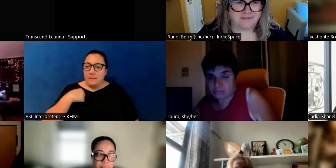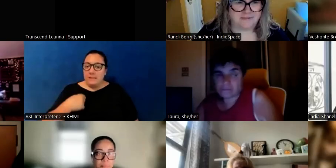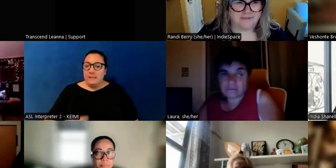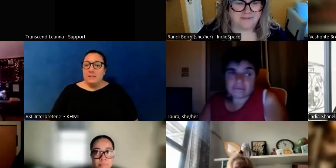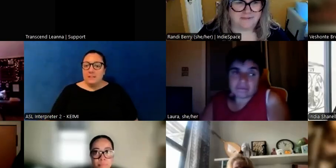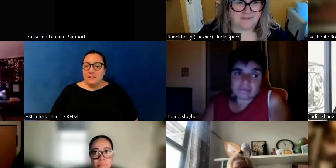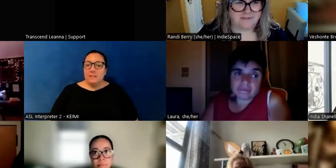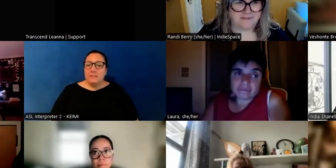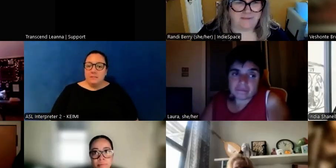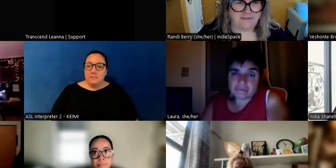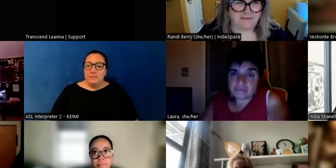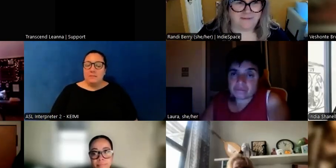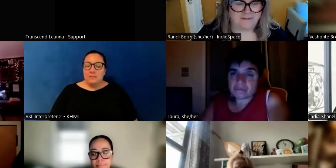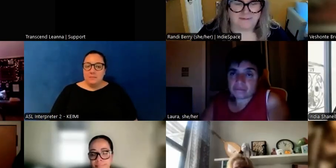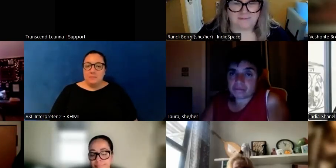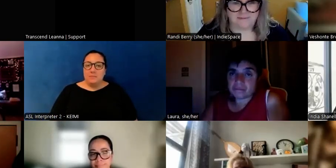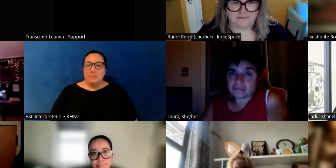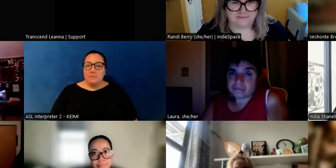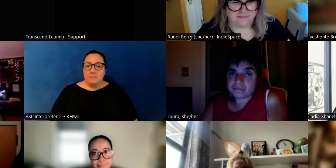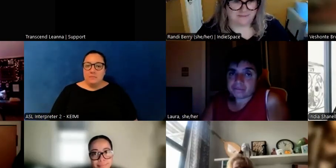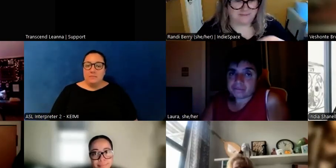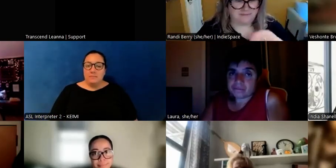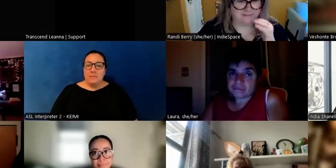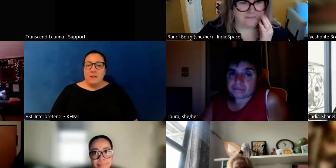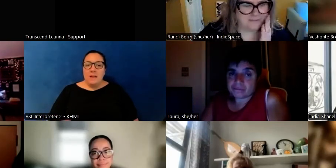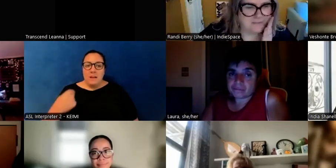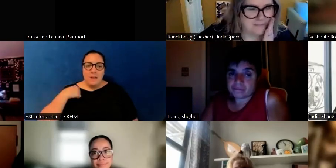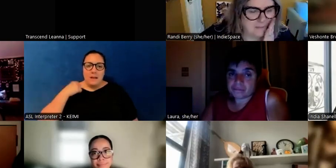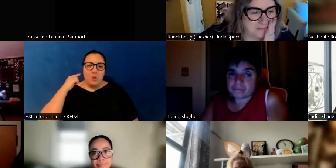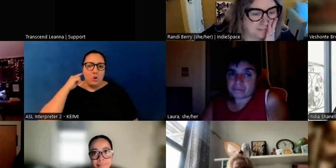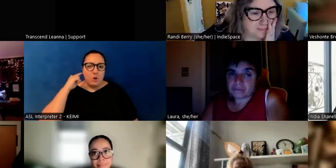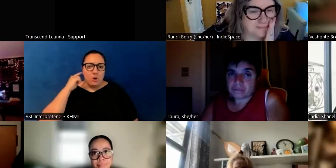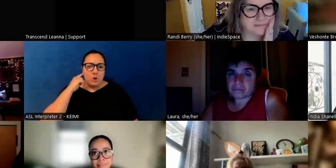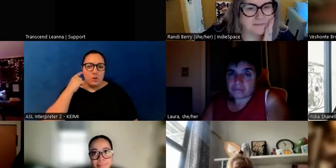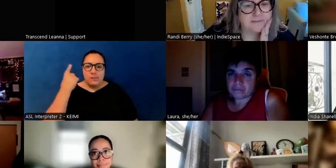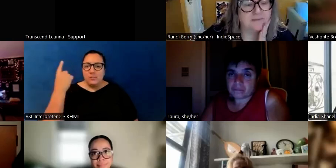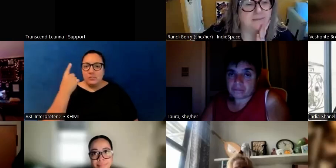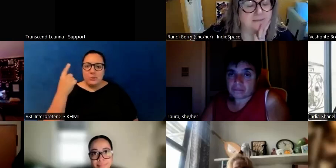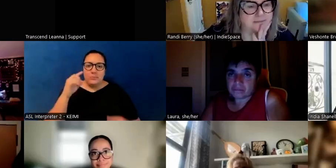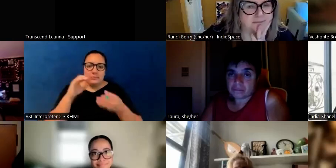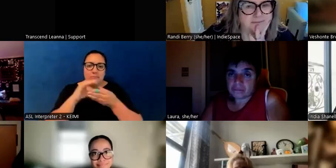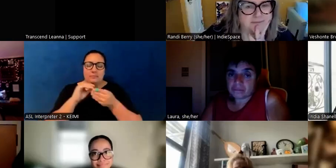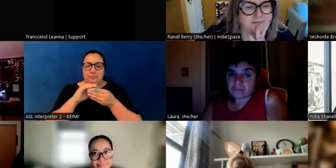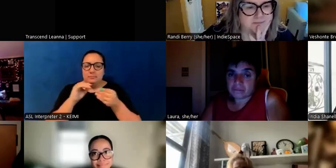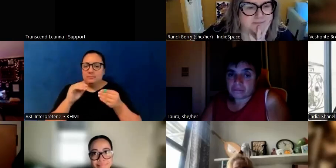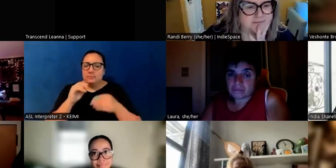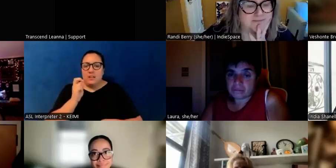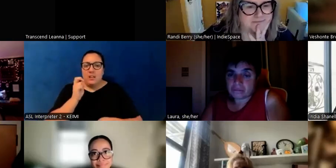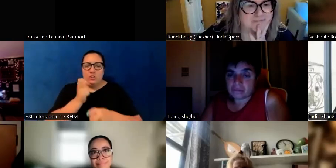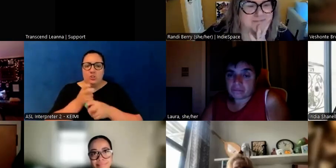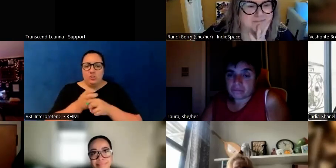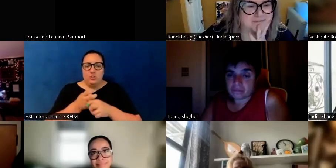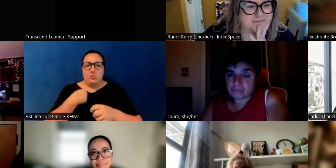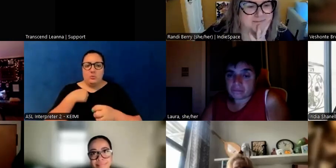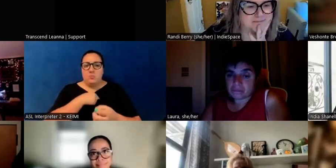I heard one of the people speaking talk about it's hard to be an artist without community,